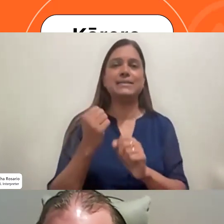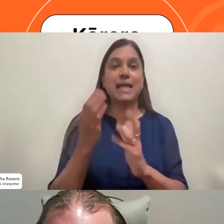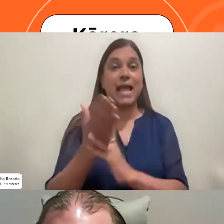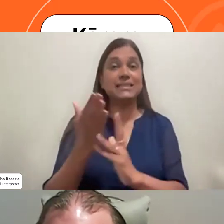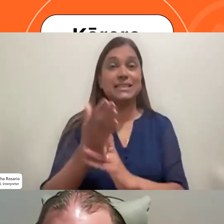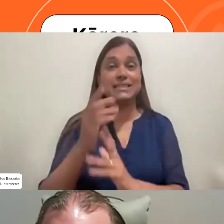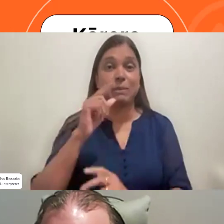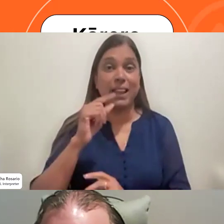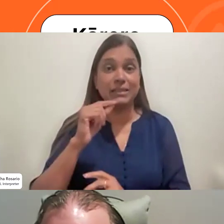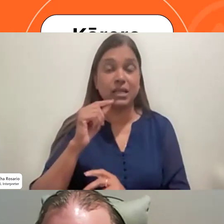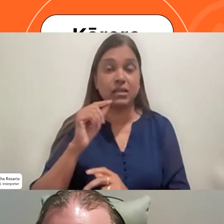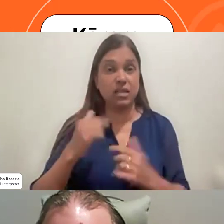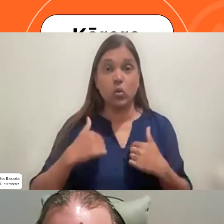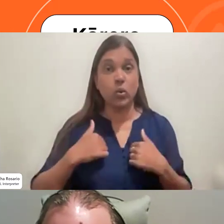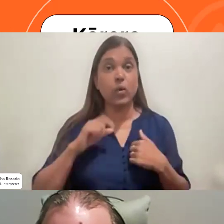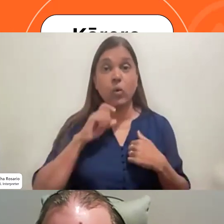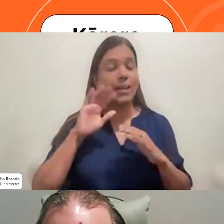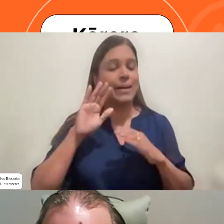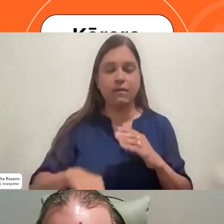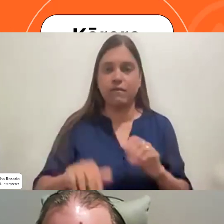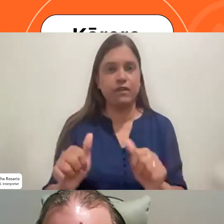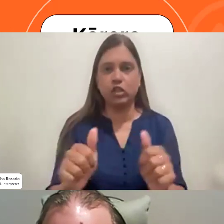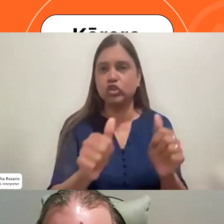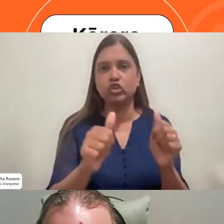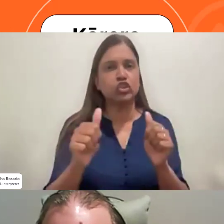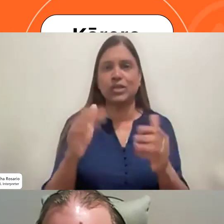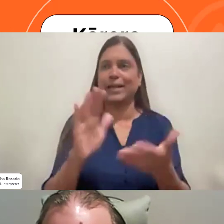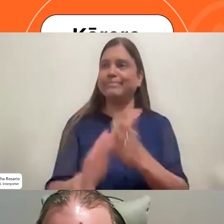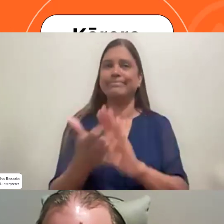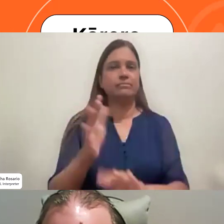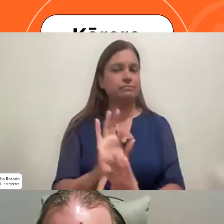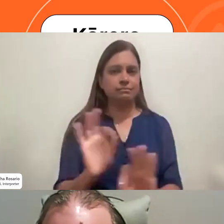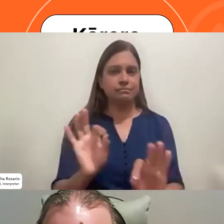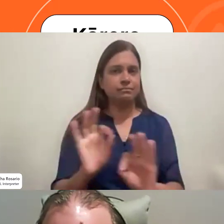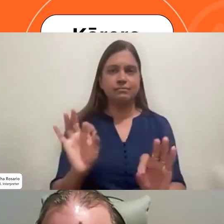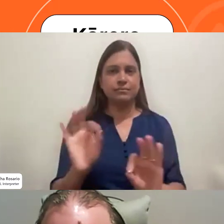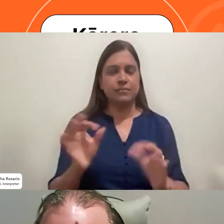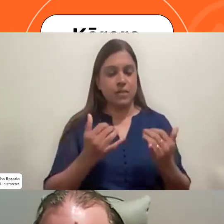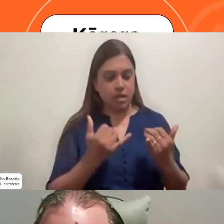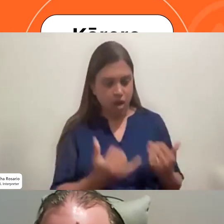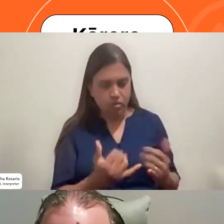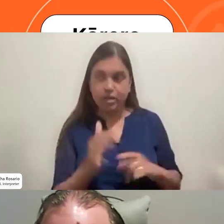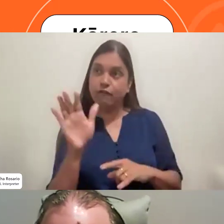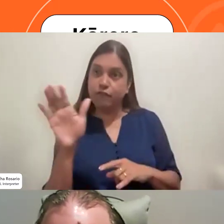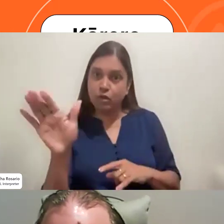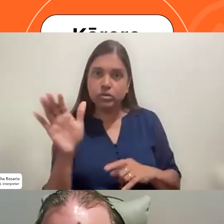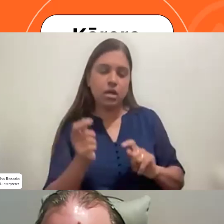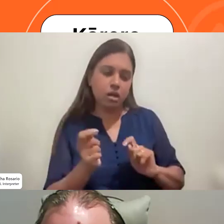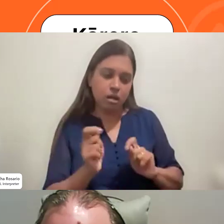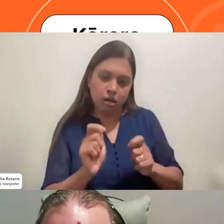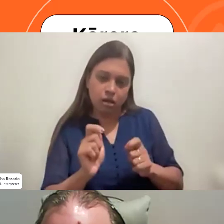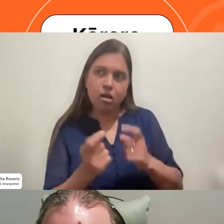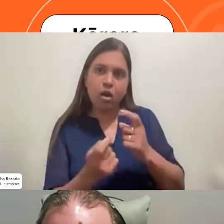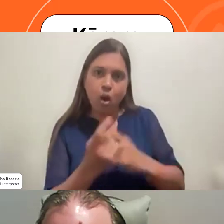finish. So we shouldn't view it that way. We should view it as a future, a current, a future, and an ongoing opportunity to make real change and see things